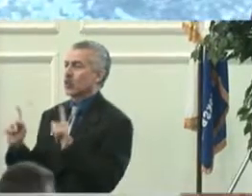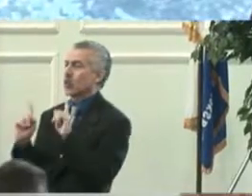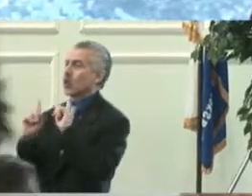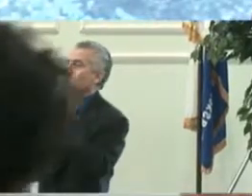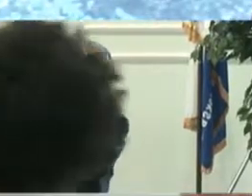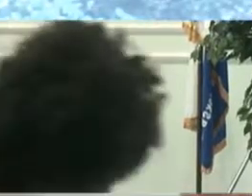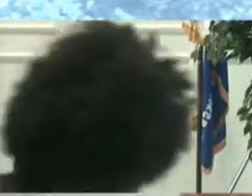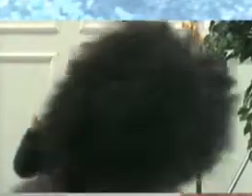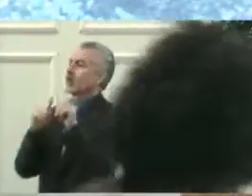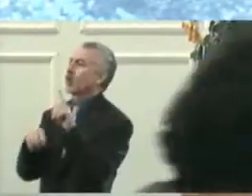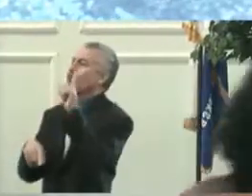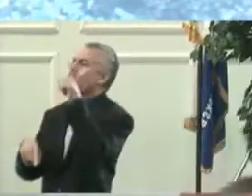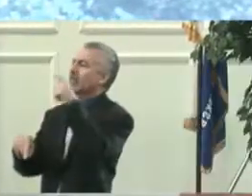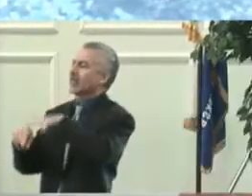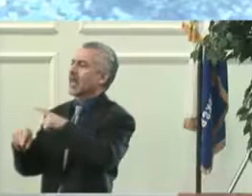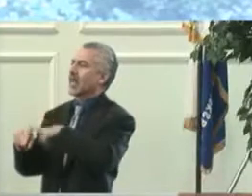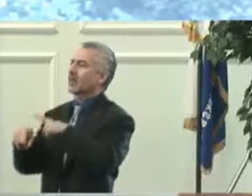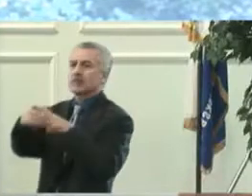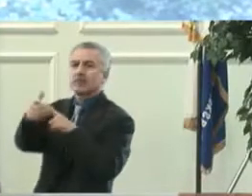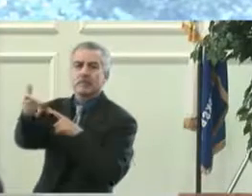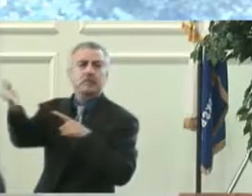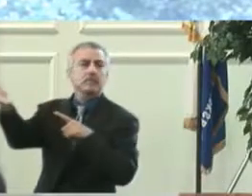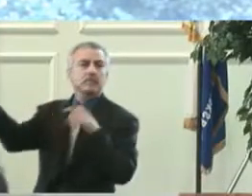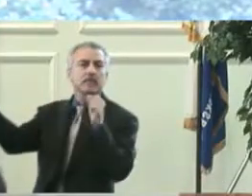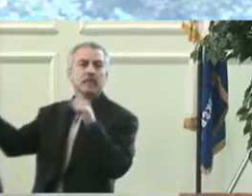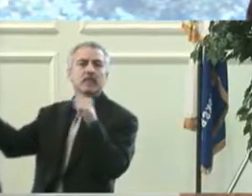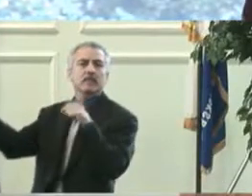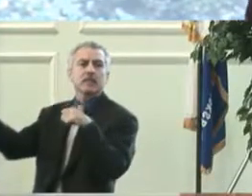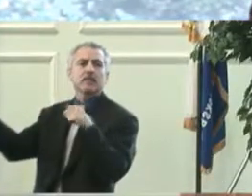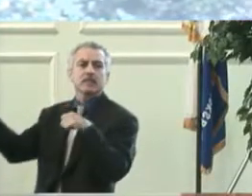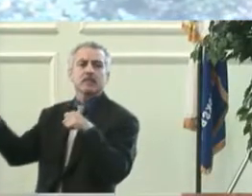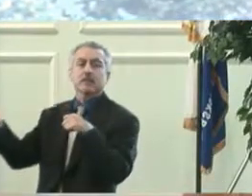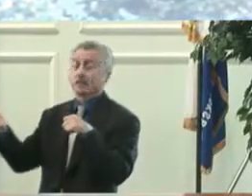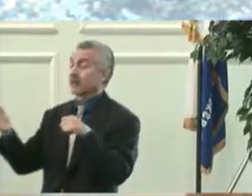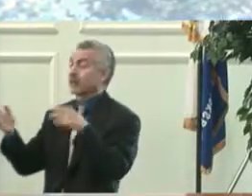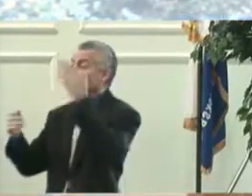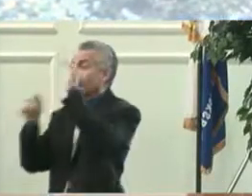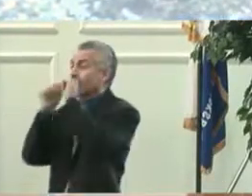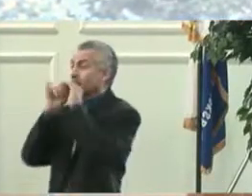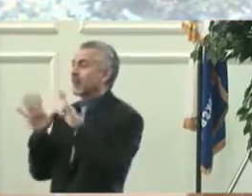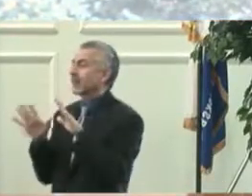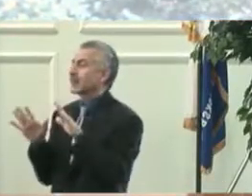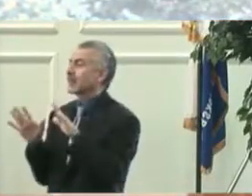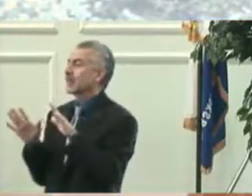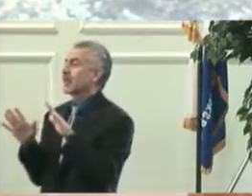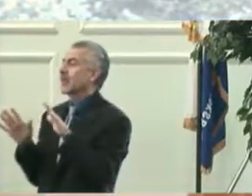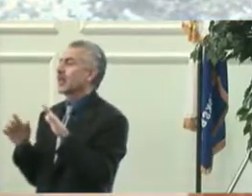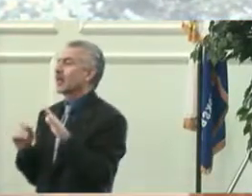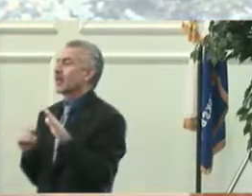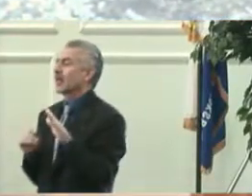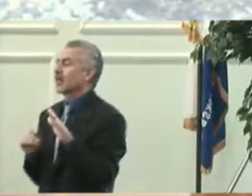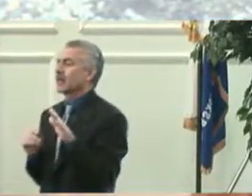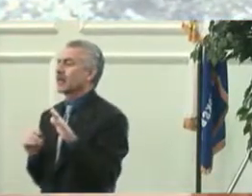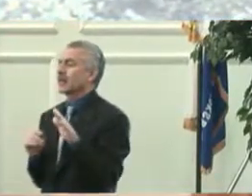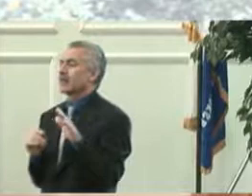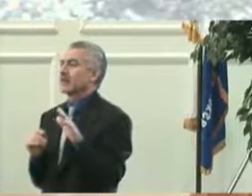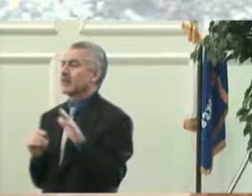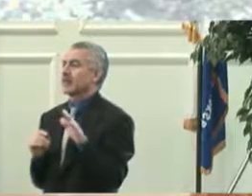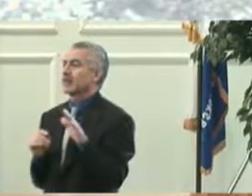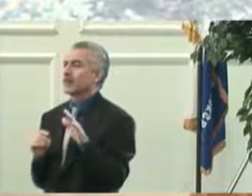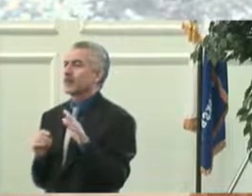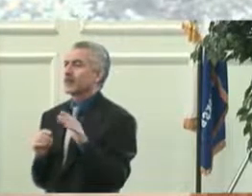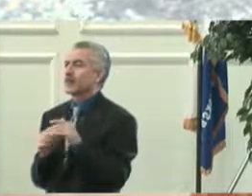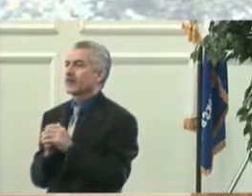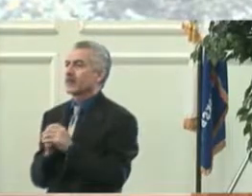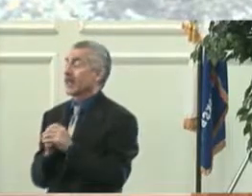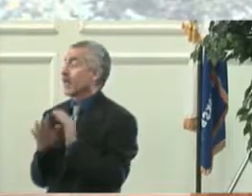at least one time? Okay, several of you. All right, God bless you. And, you know,